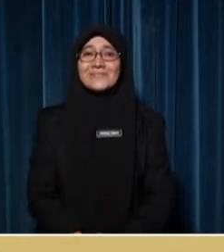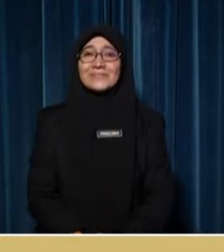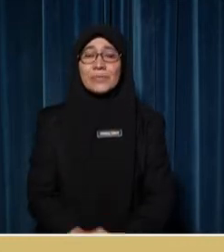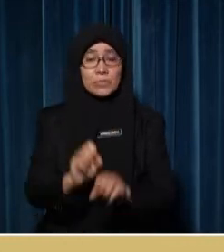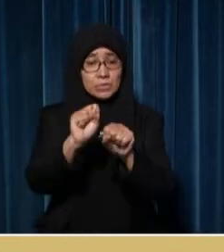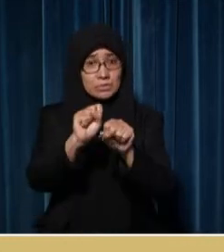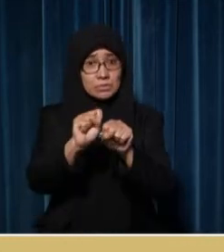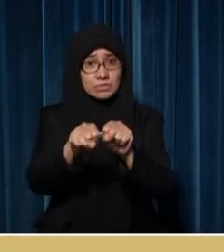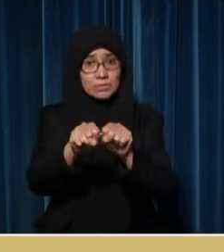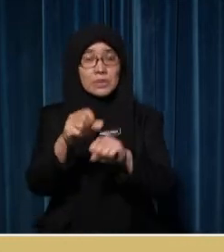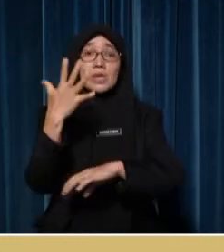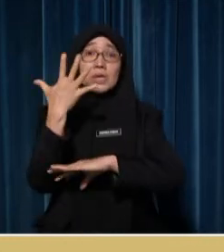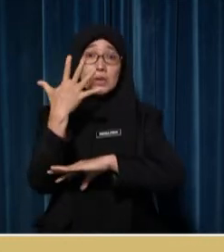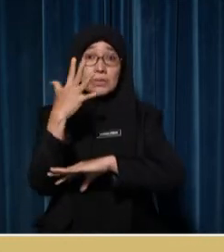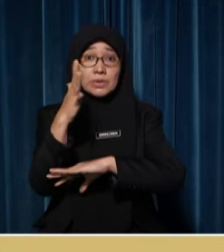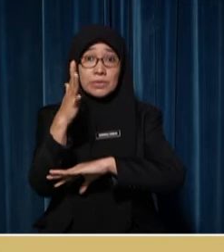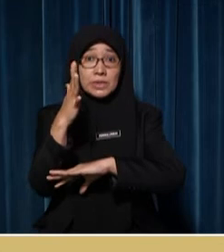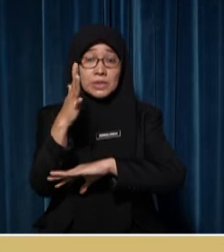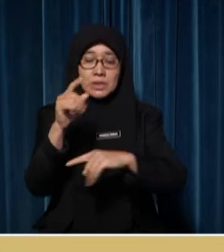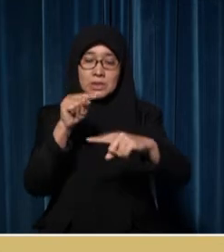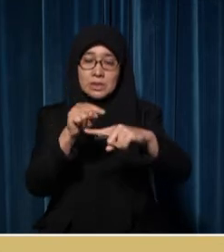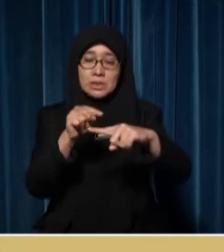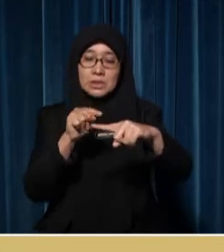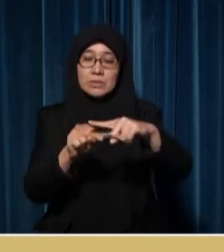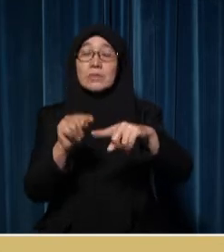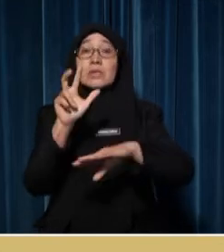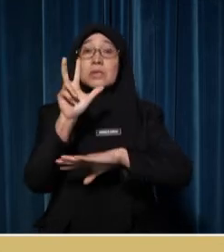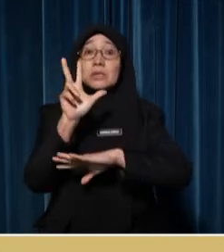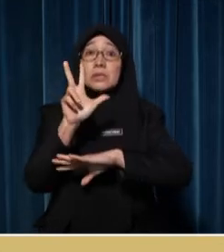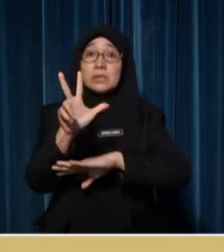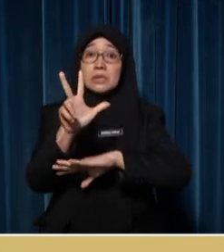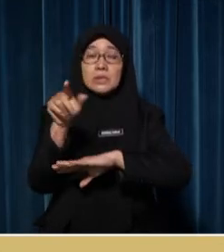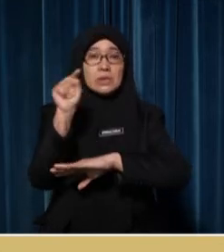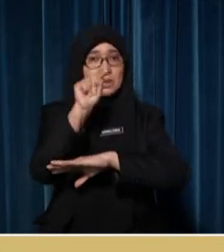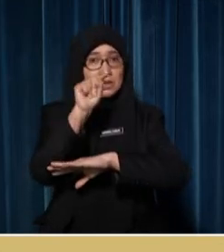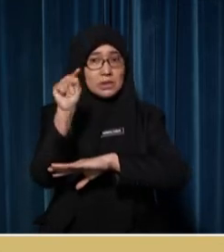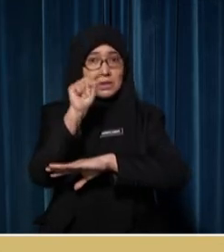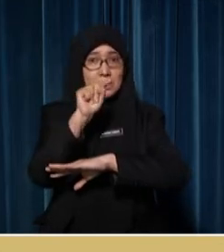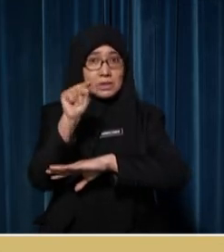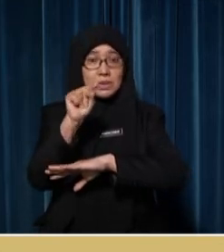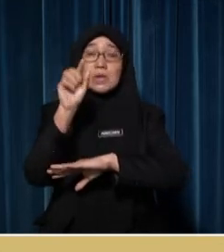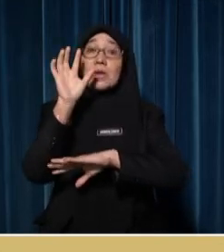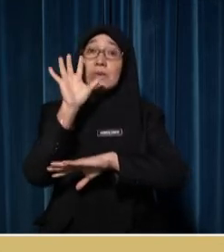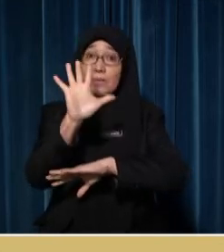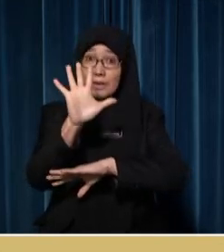Therefore, 15 divided by 3 is equal to